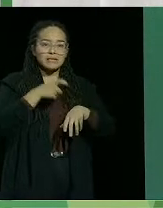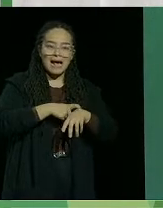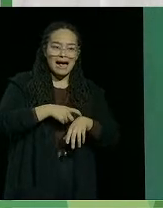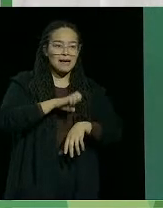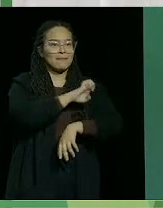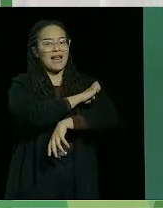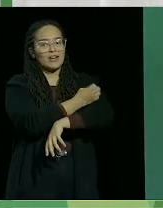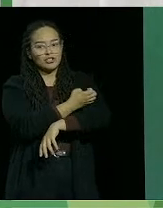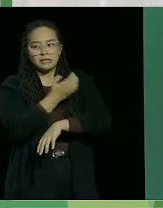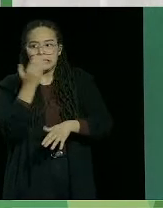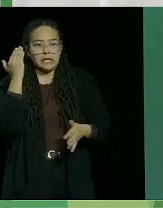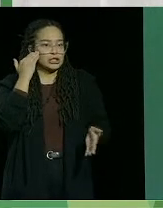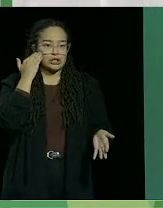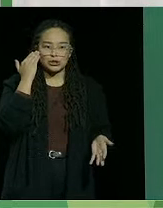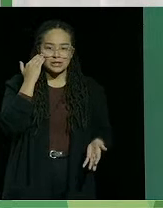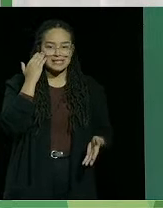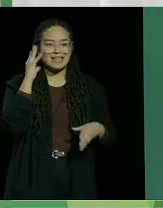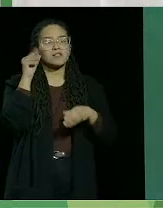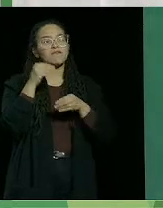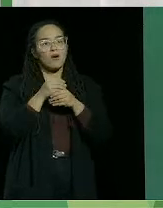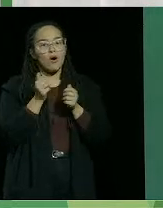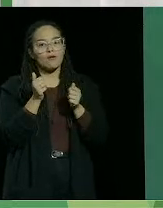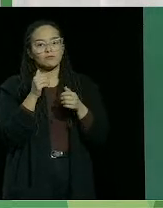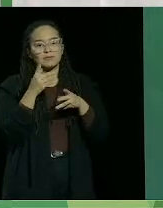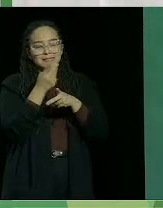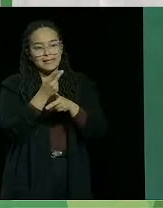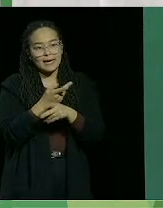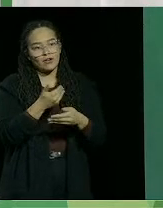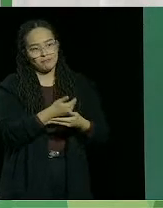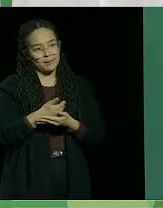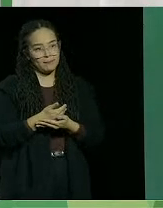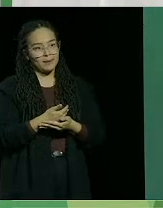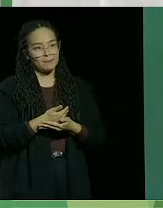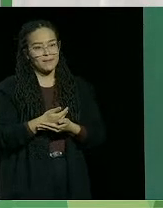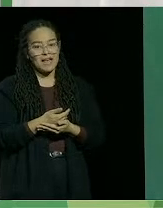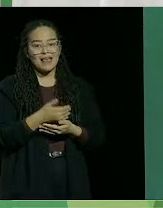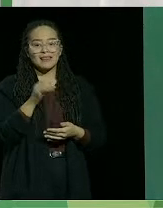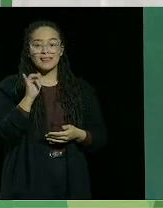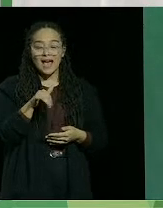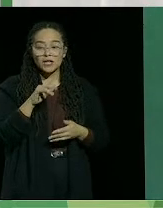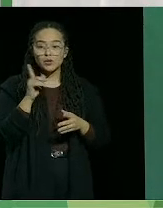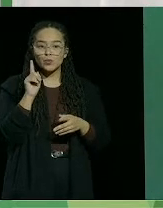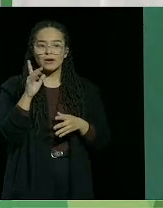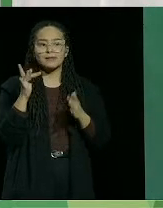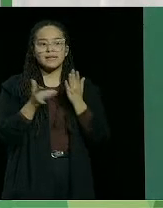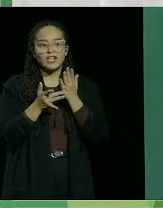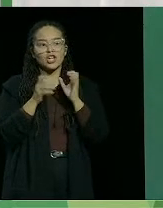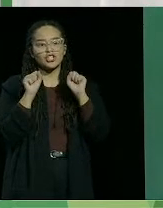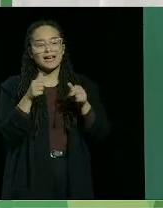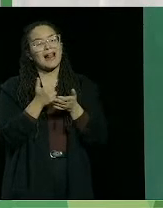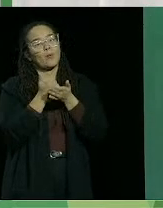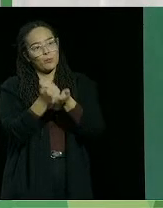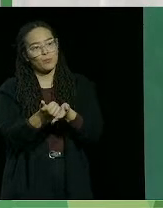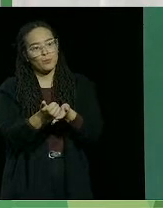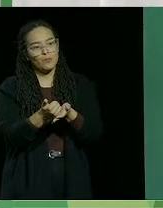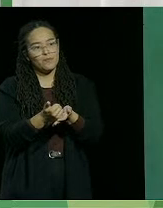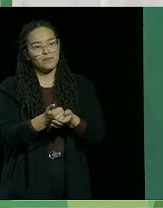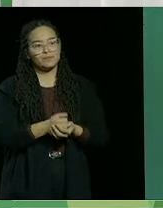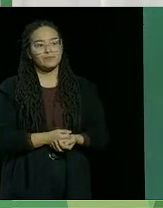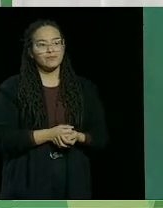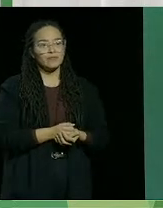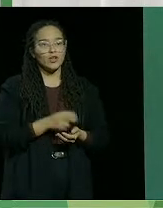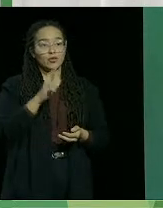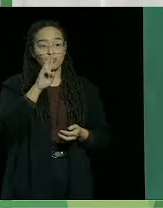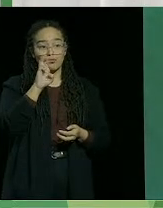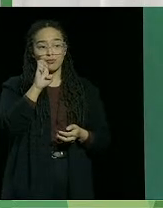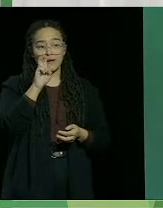and uncertainty are involved in caring for a little one. This is where technology can help pick up the slack. The